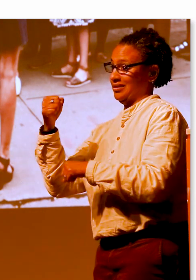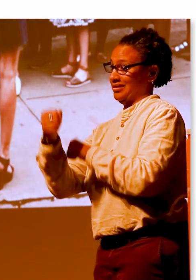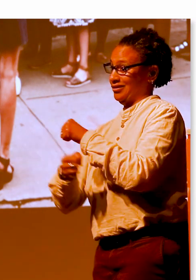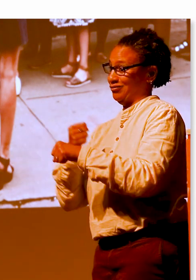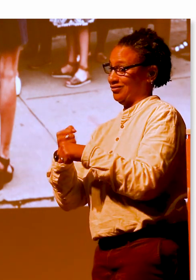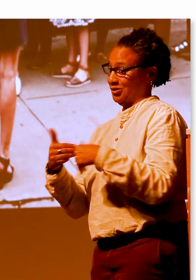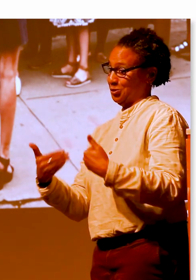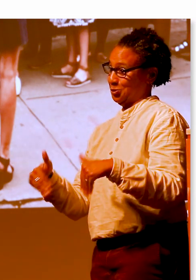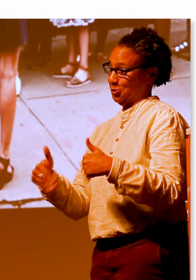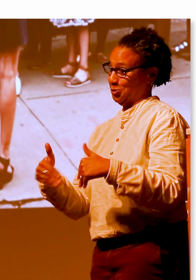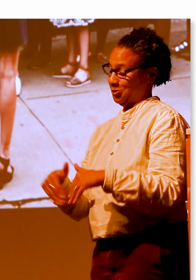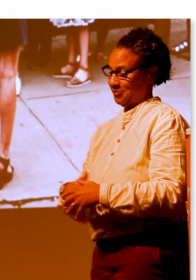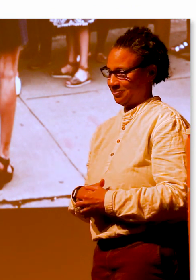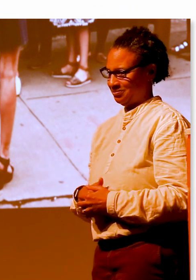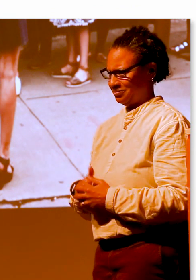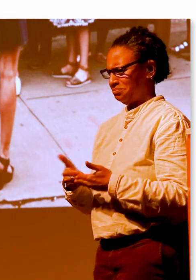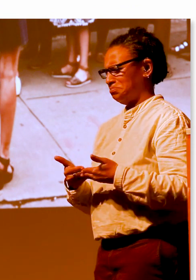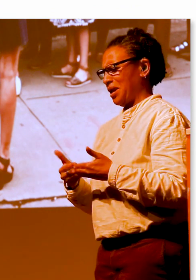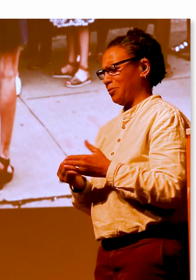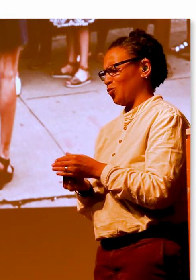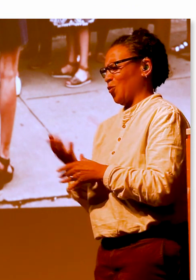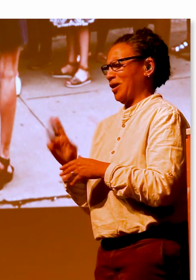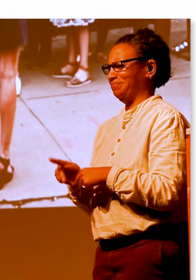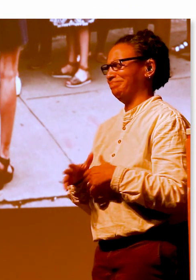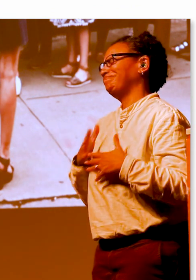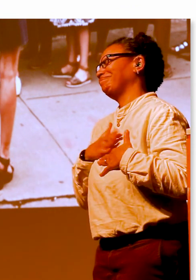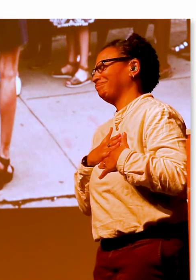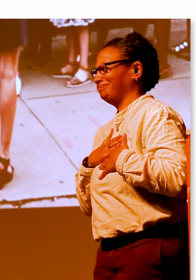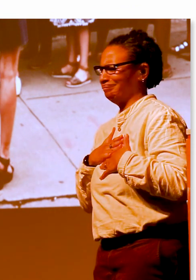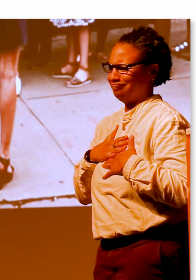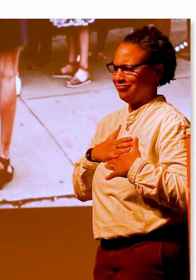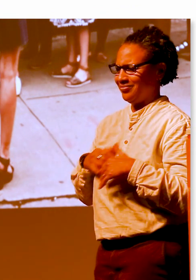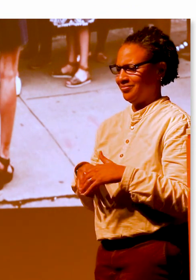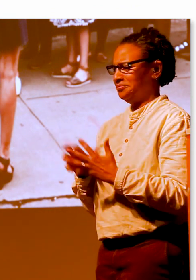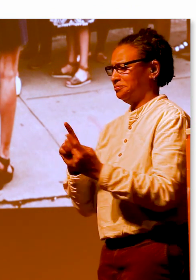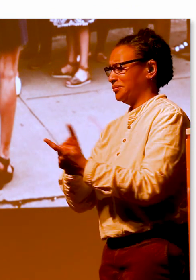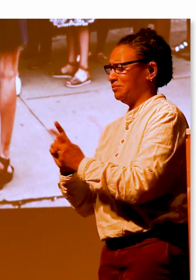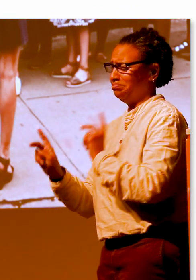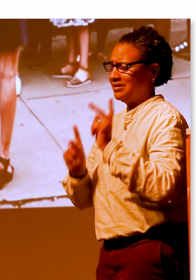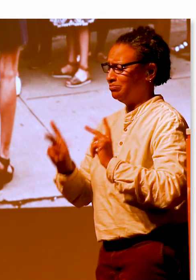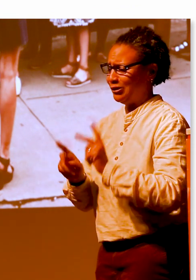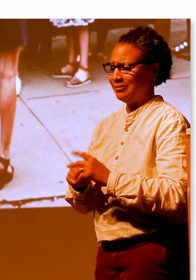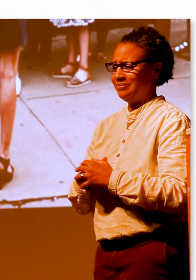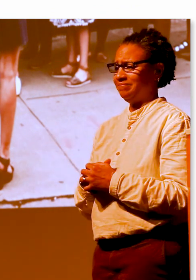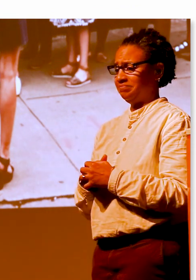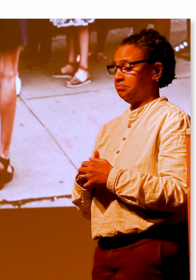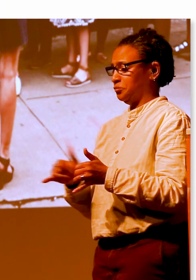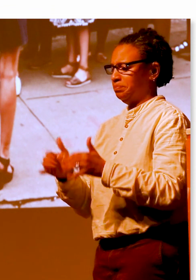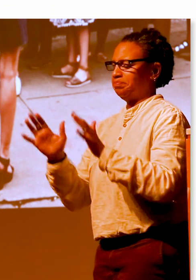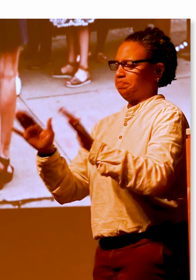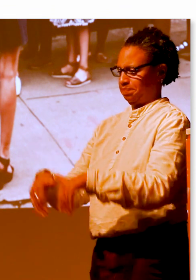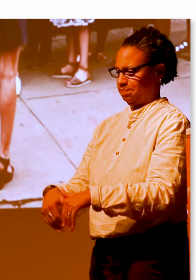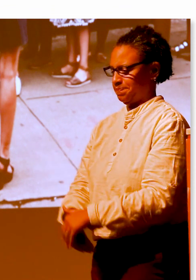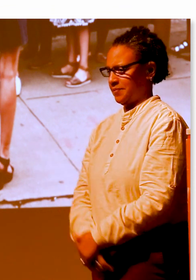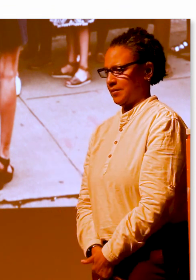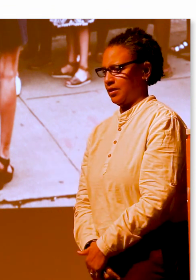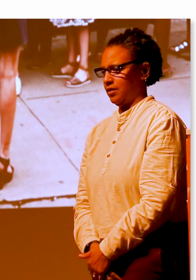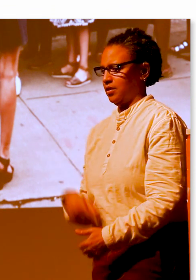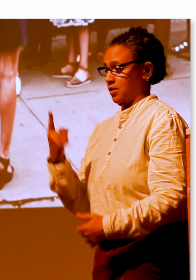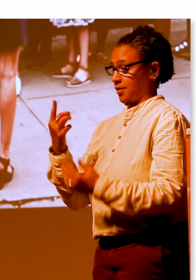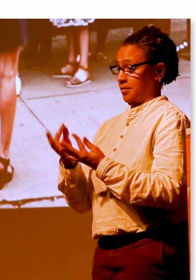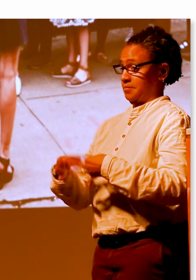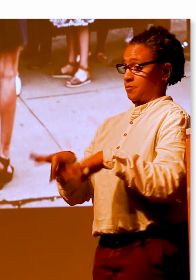so I've been thinking about other ways to convene people. But one of the things that I think is really important in the note on the party was that when I